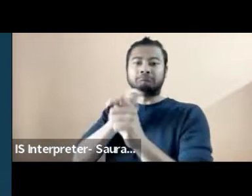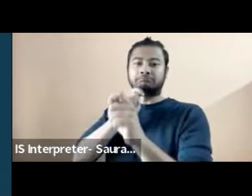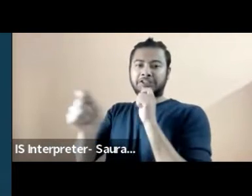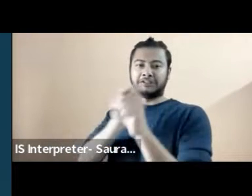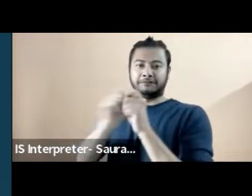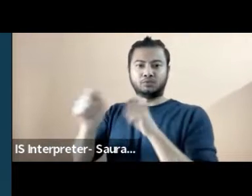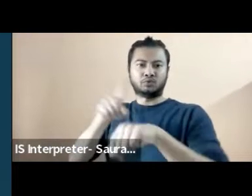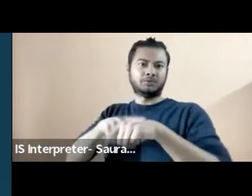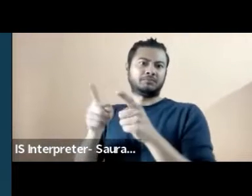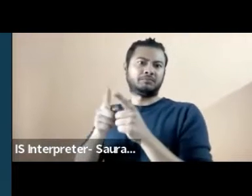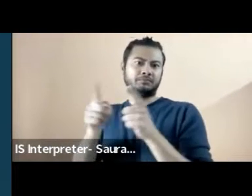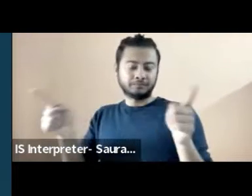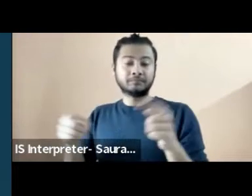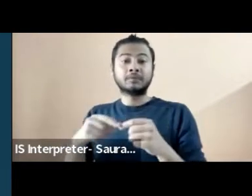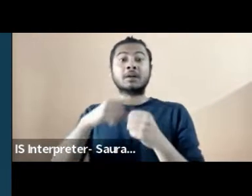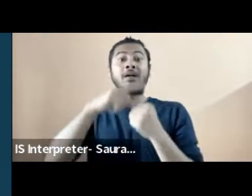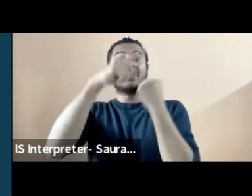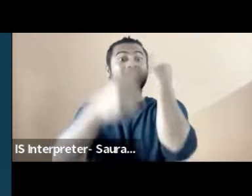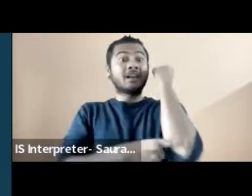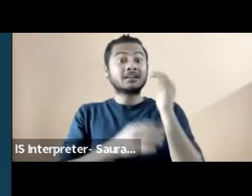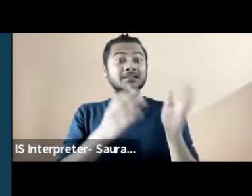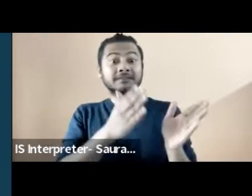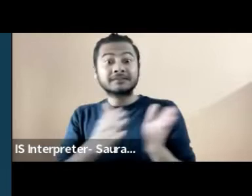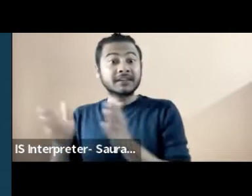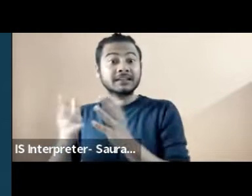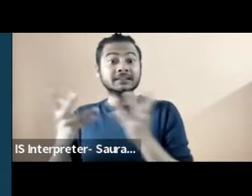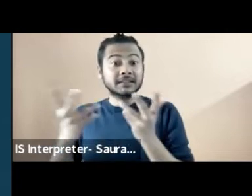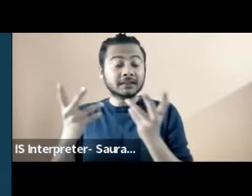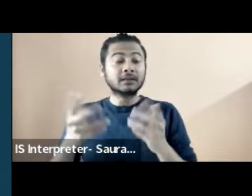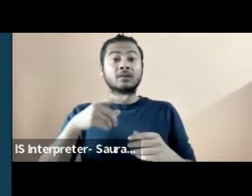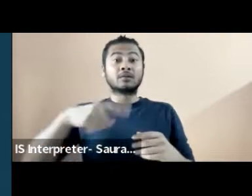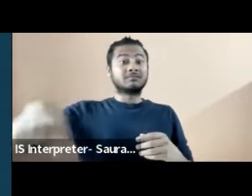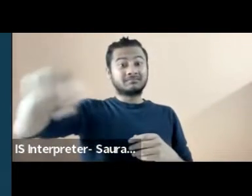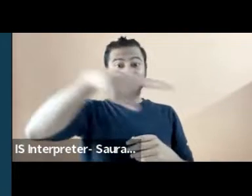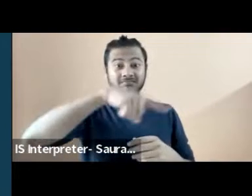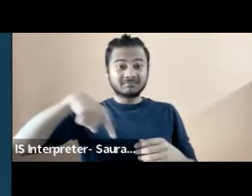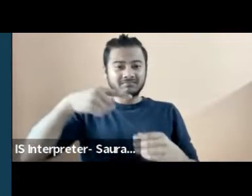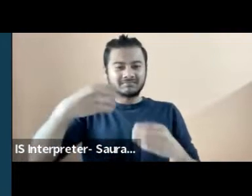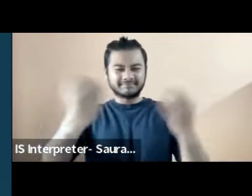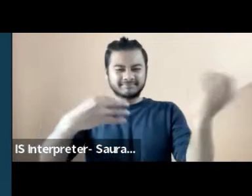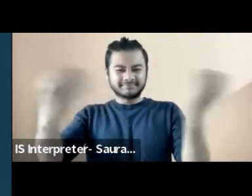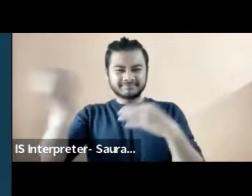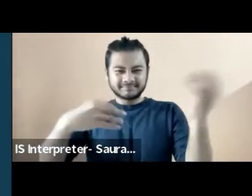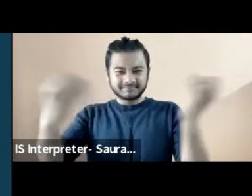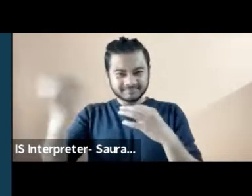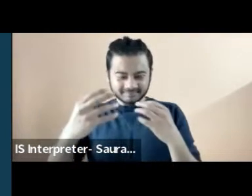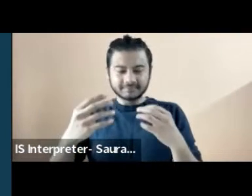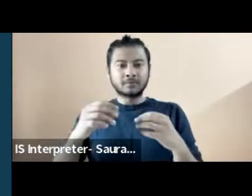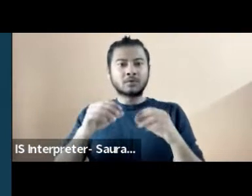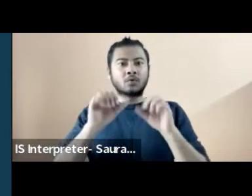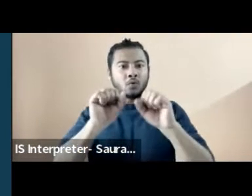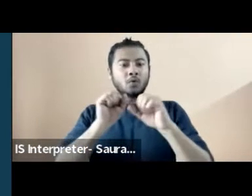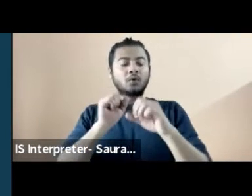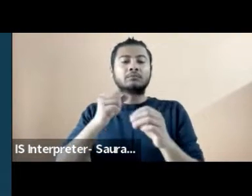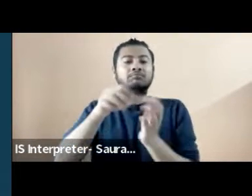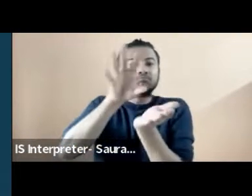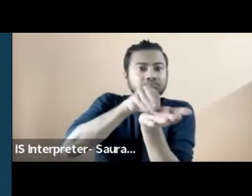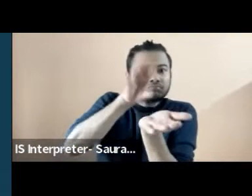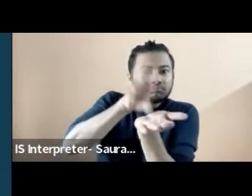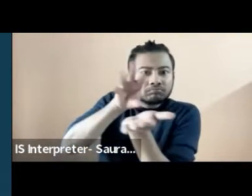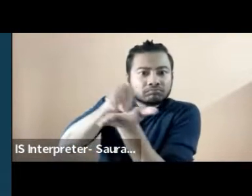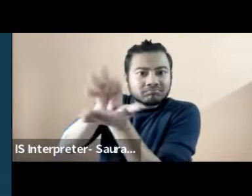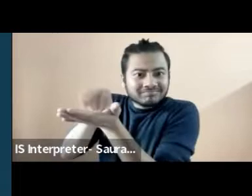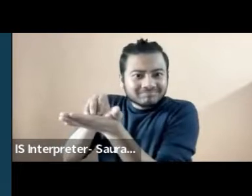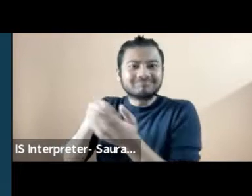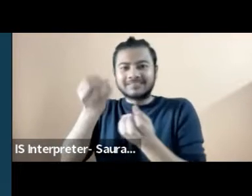phase is the transcript and report phase. Here we transcribe all the recordings from the seminar